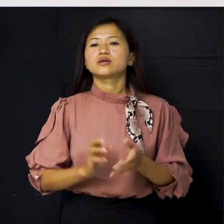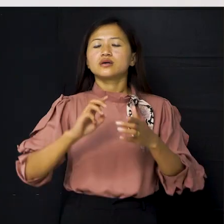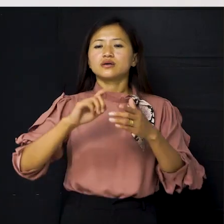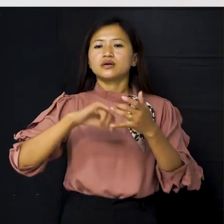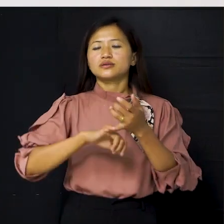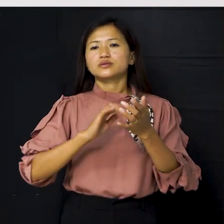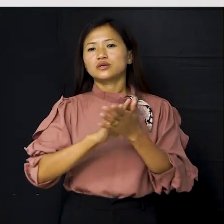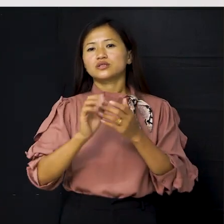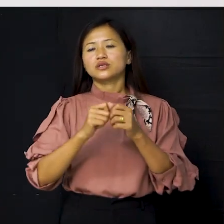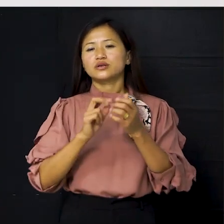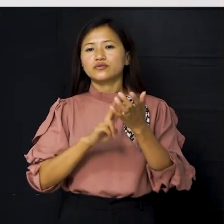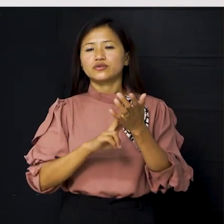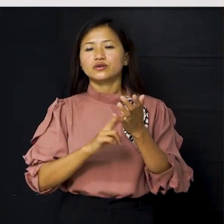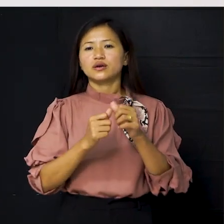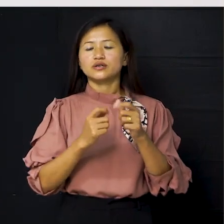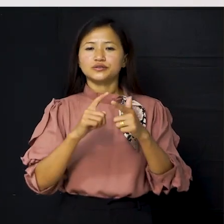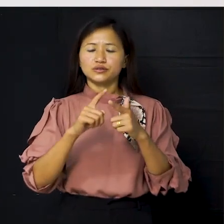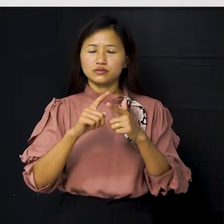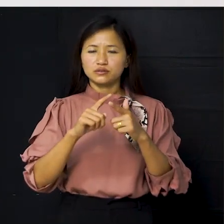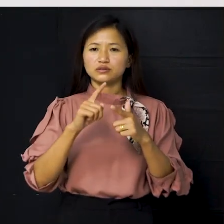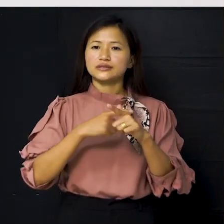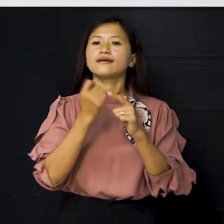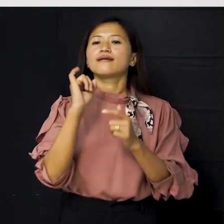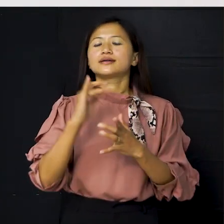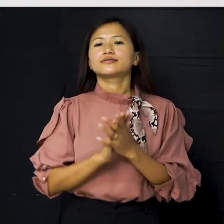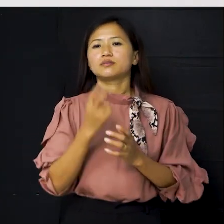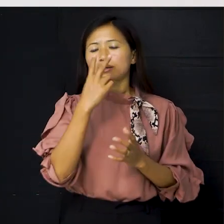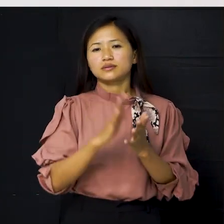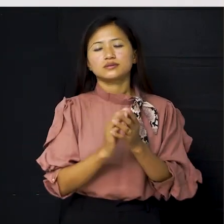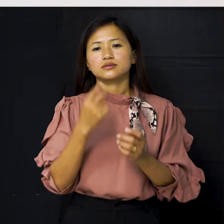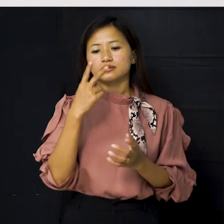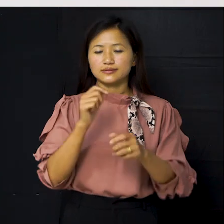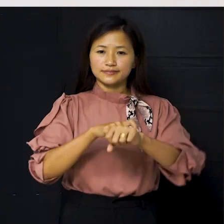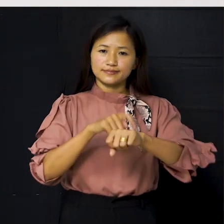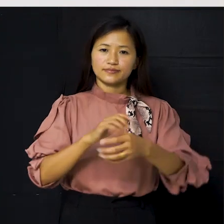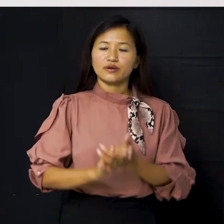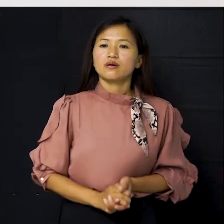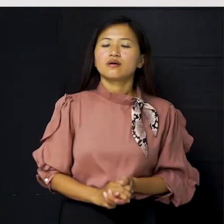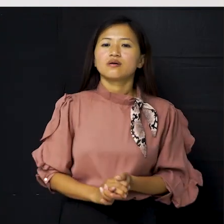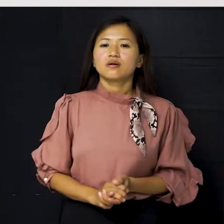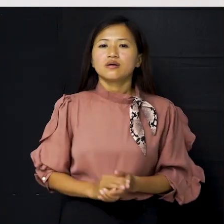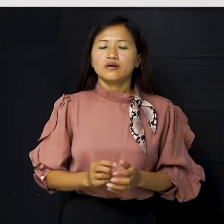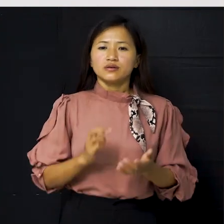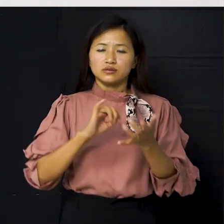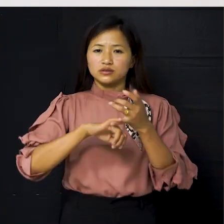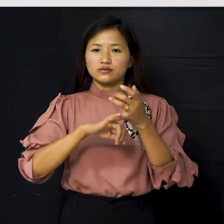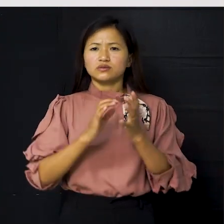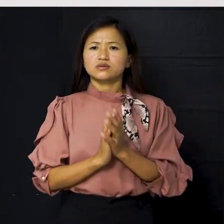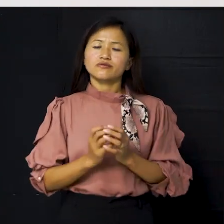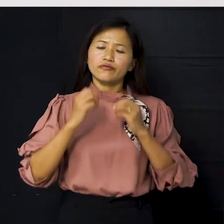Shivaji. So Shivaji was the ruler of Maratha kingdom that time, and Shivaji was very